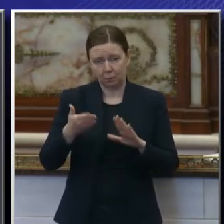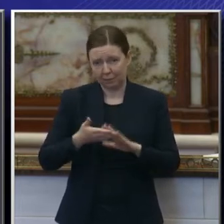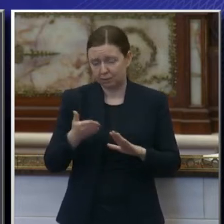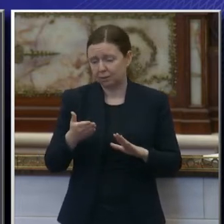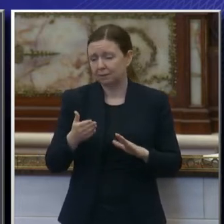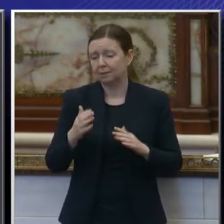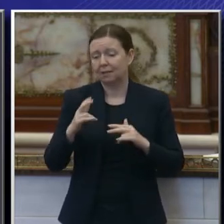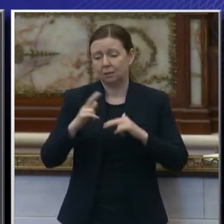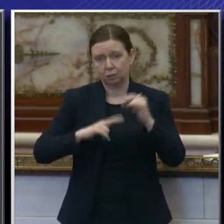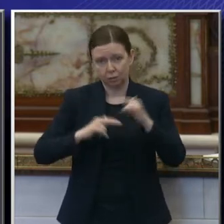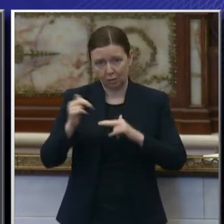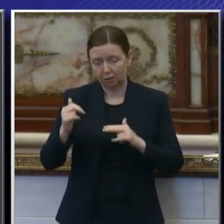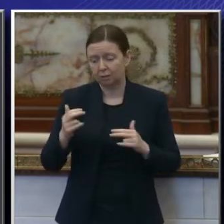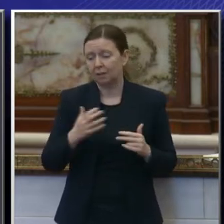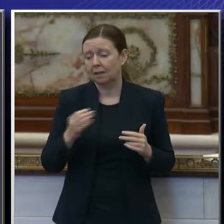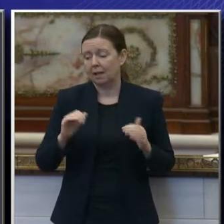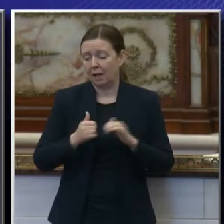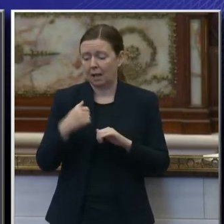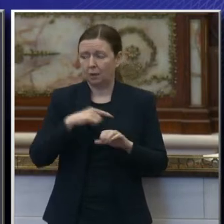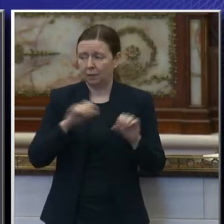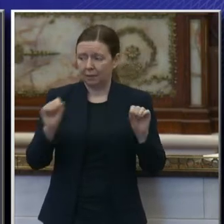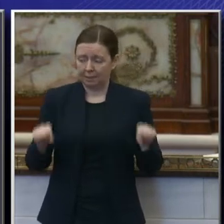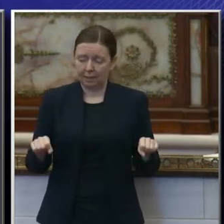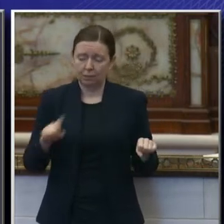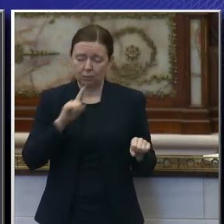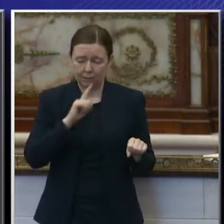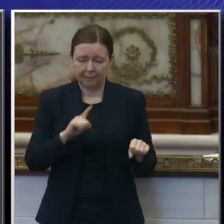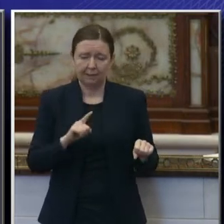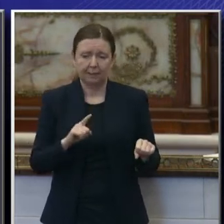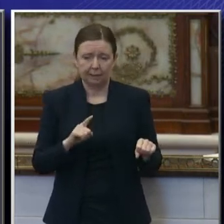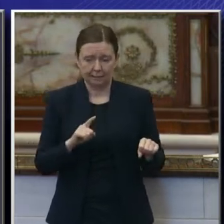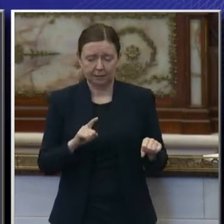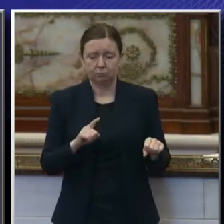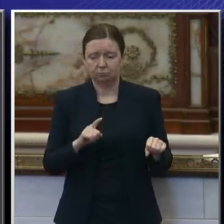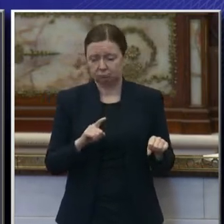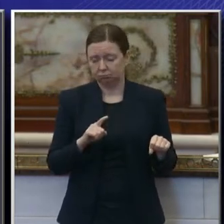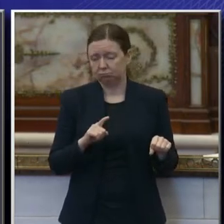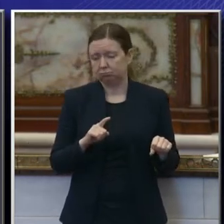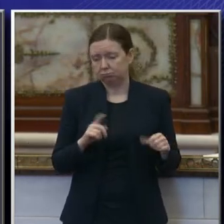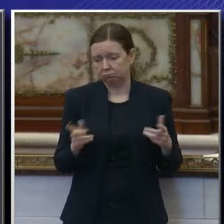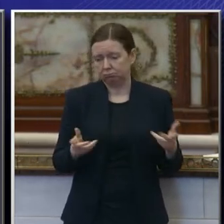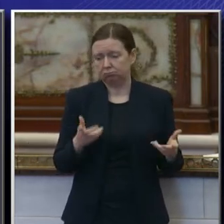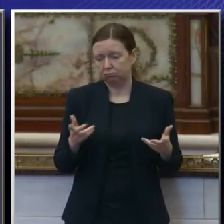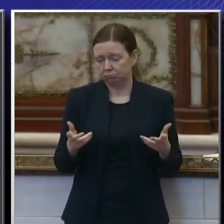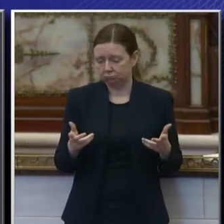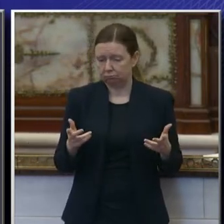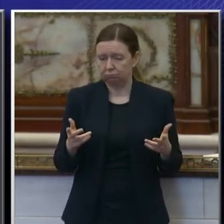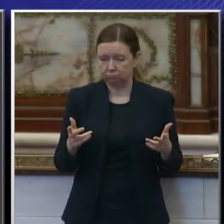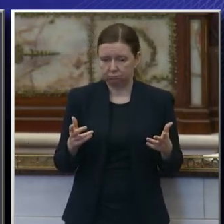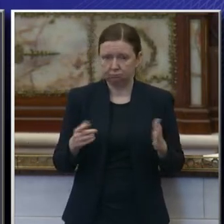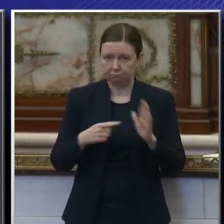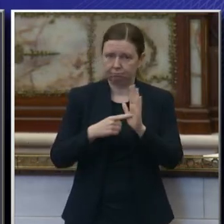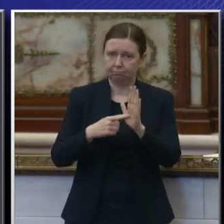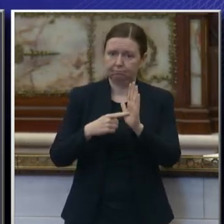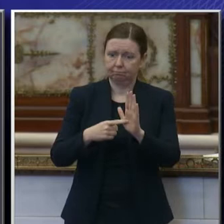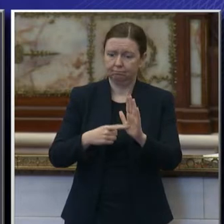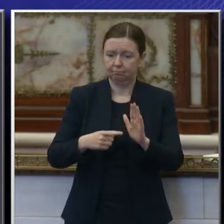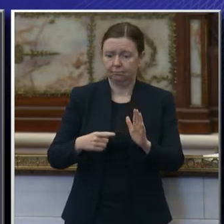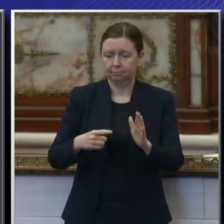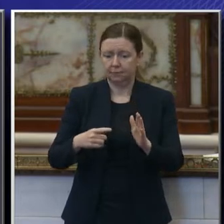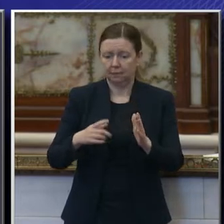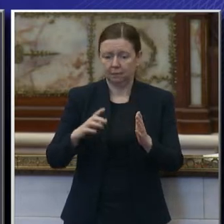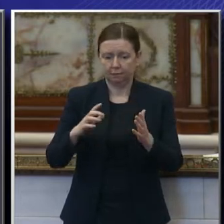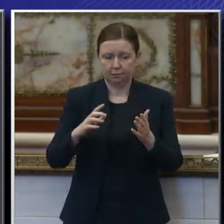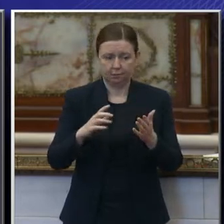and construction, and how we can really, you know, be an example of repurpose